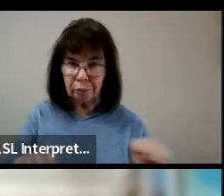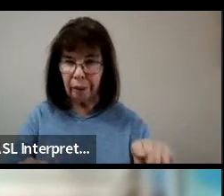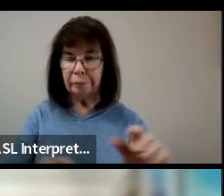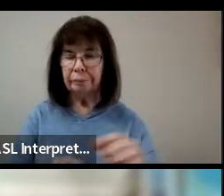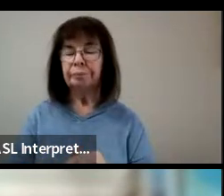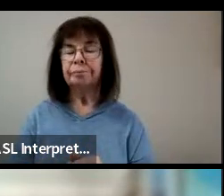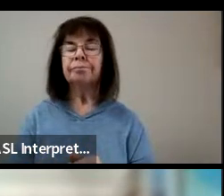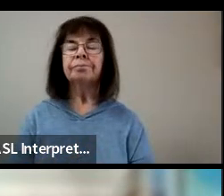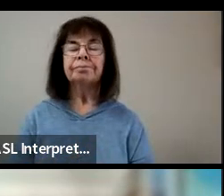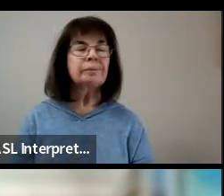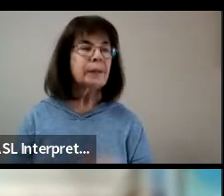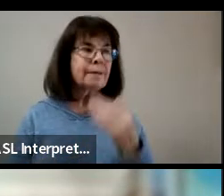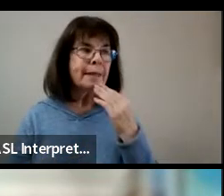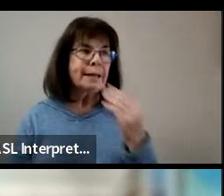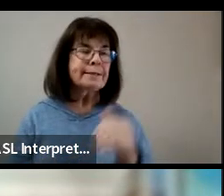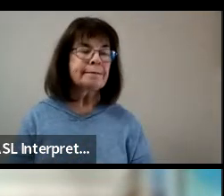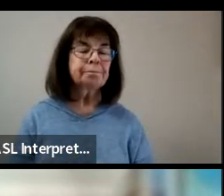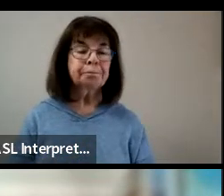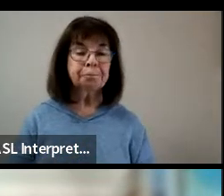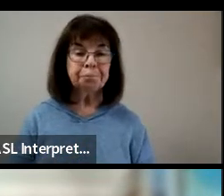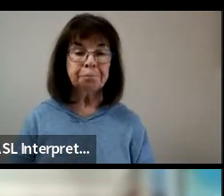Thank you for the clarification.